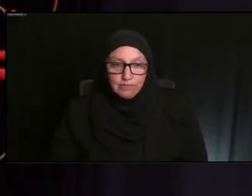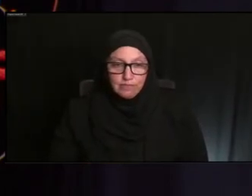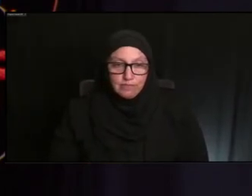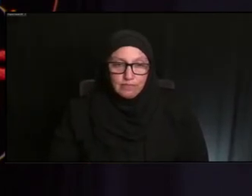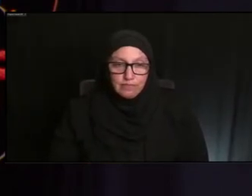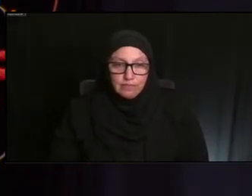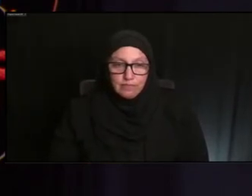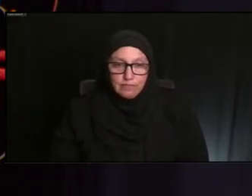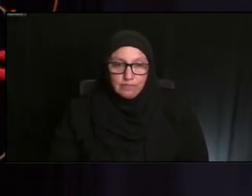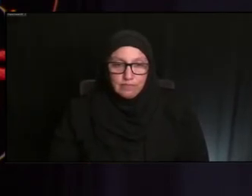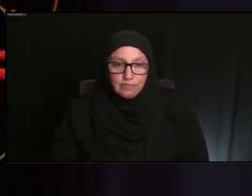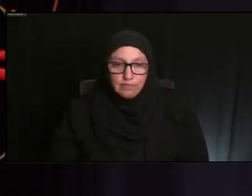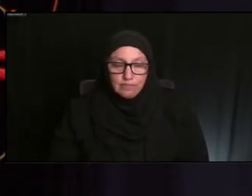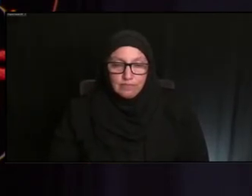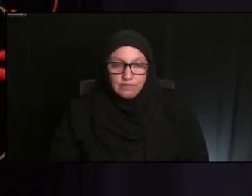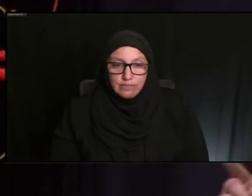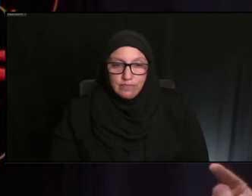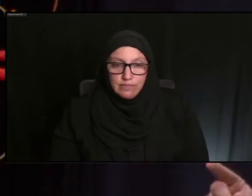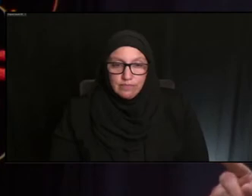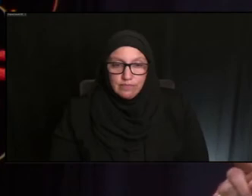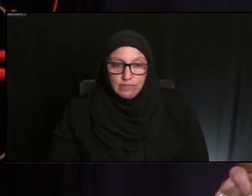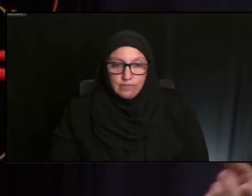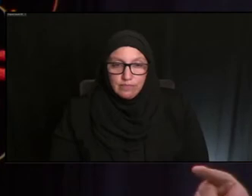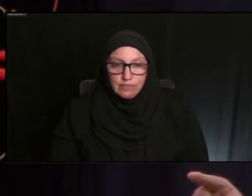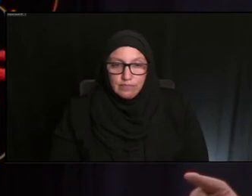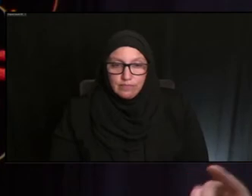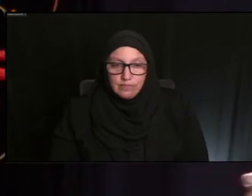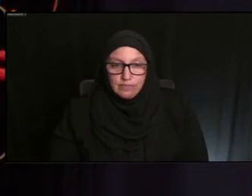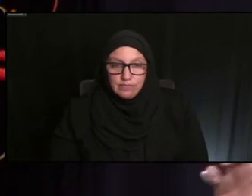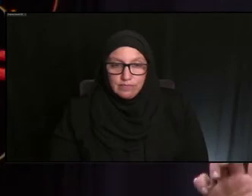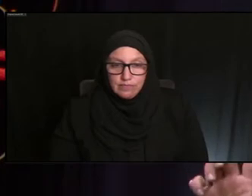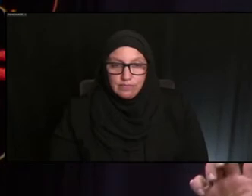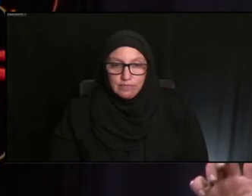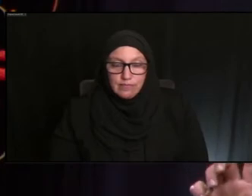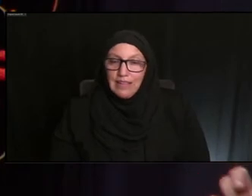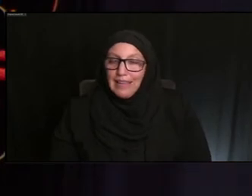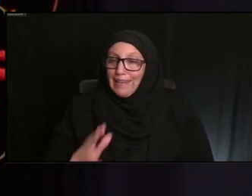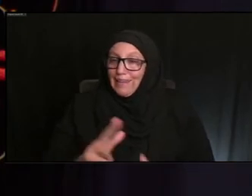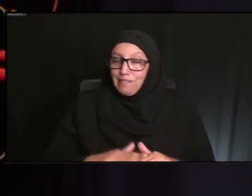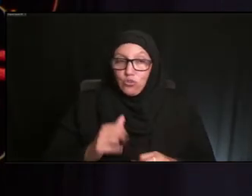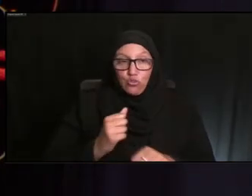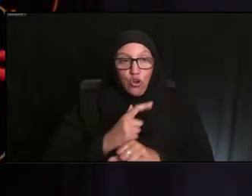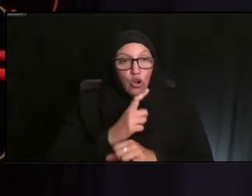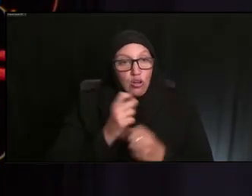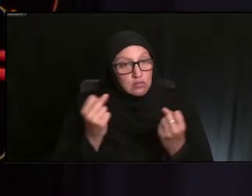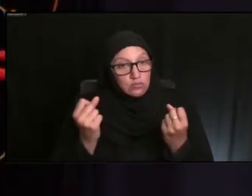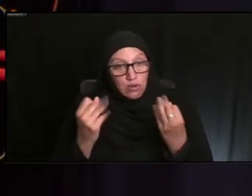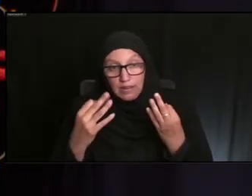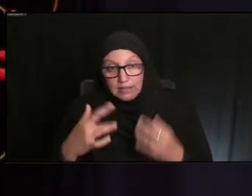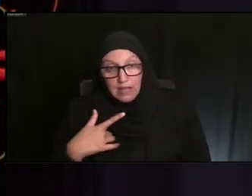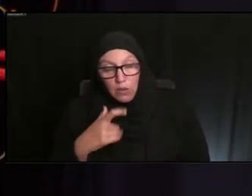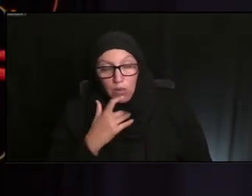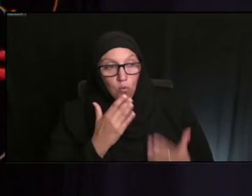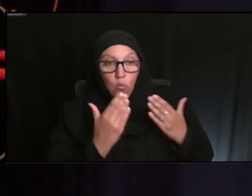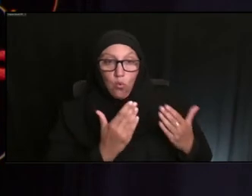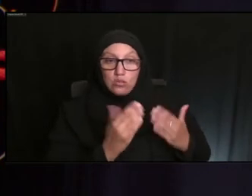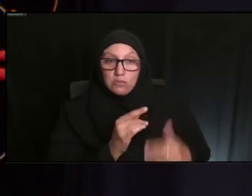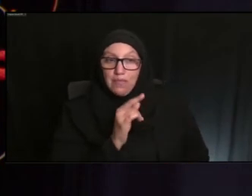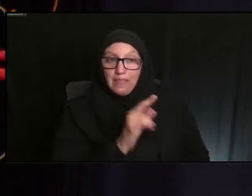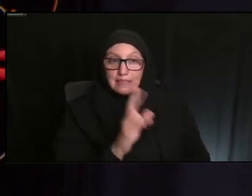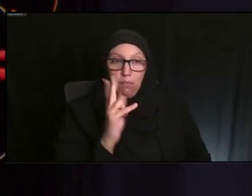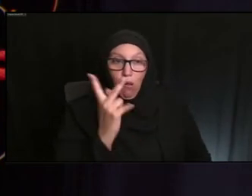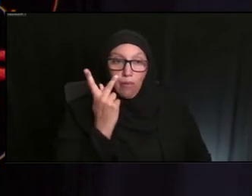the prophets, he said, if God does not exist, I would worship this politician. You know? I